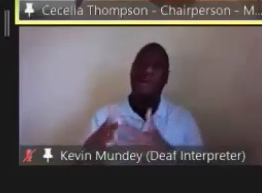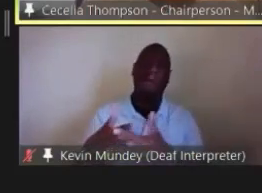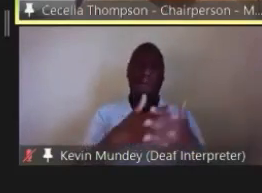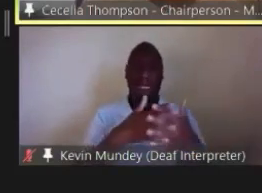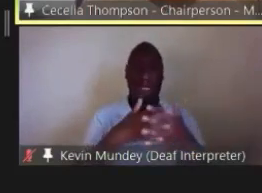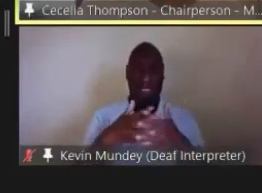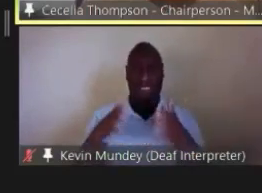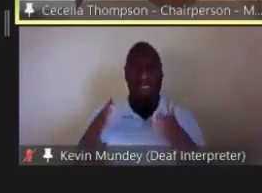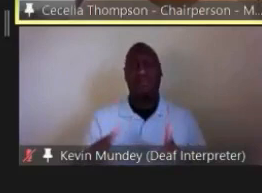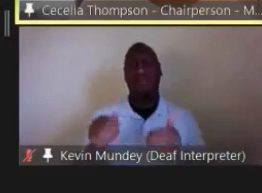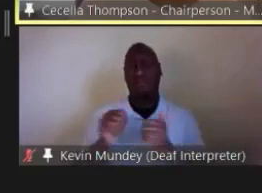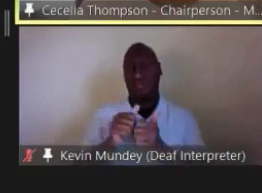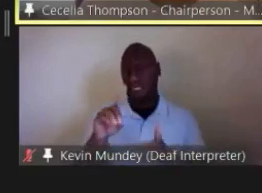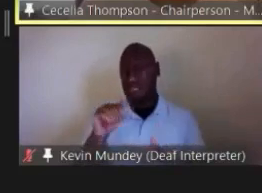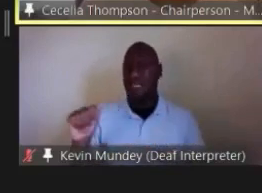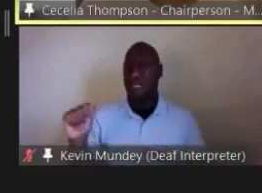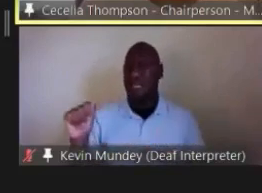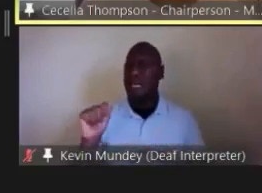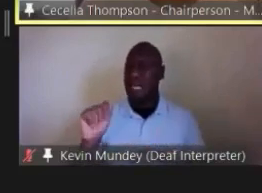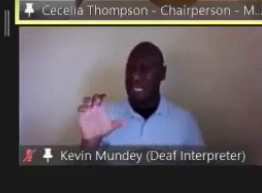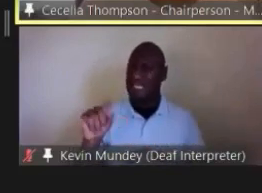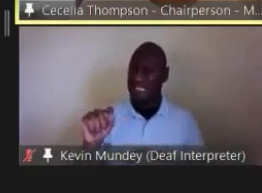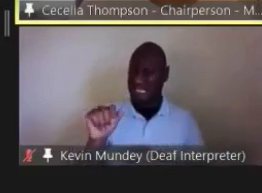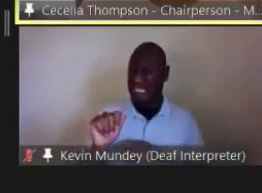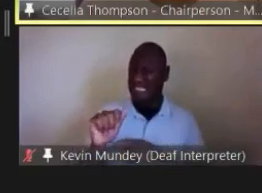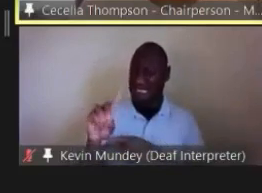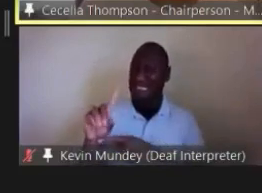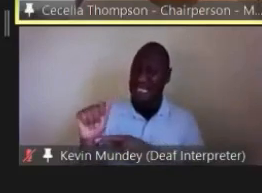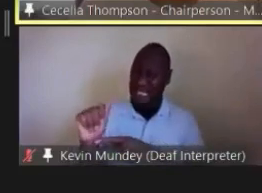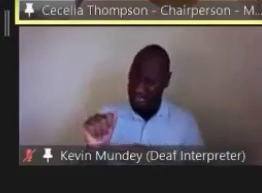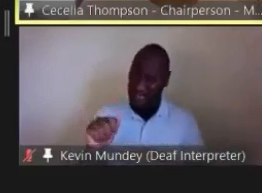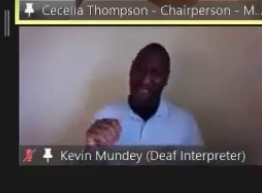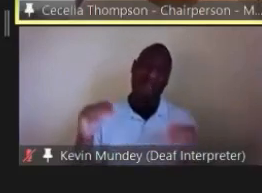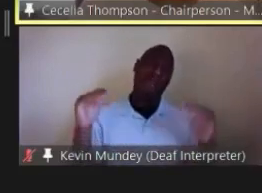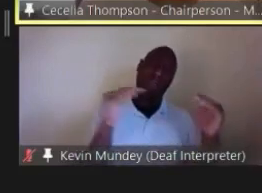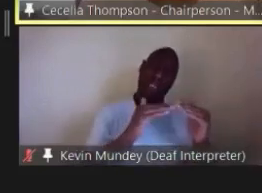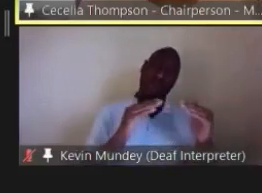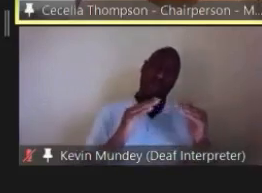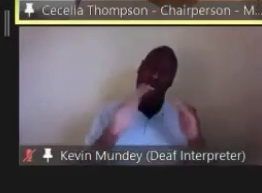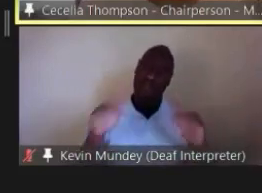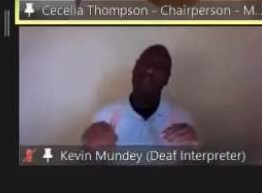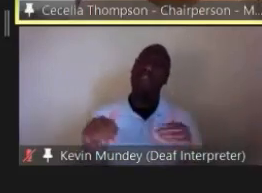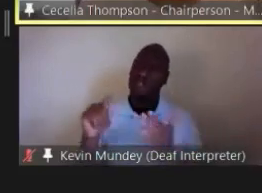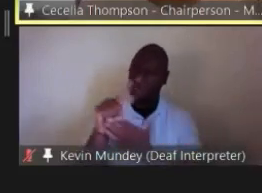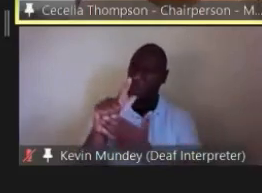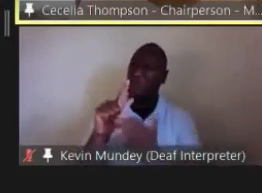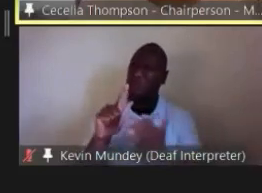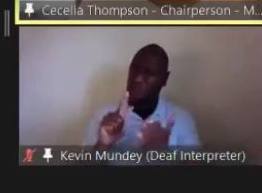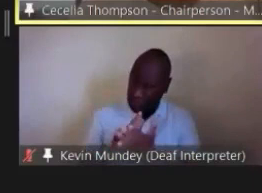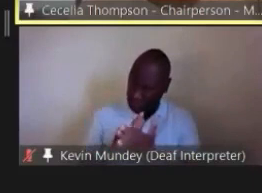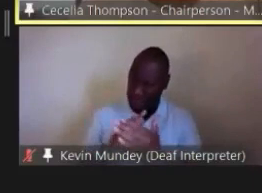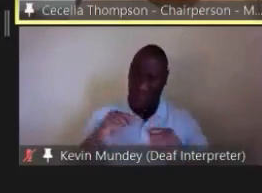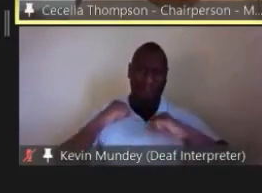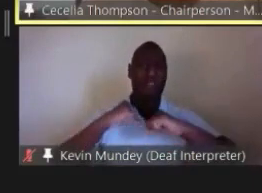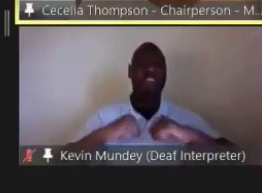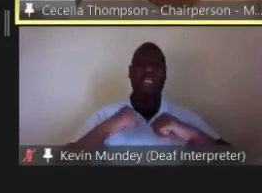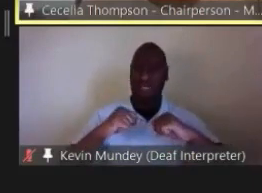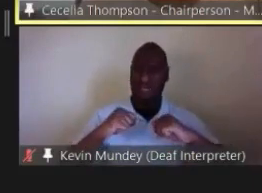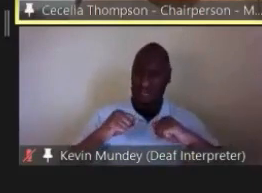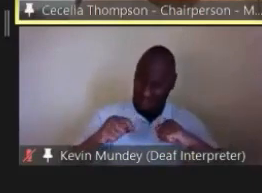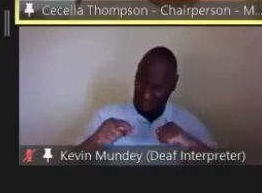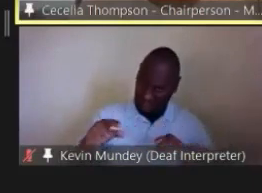Fair Housing Act, and other laws that protect the civil rights of people